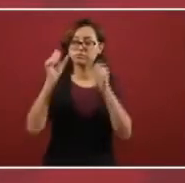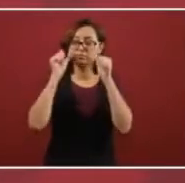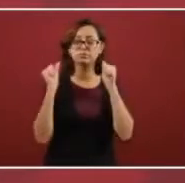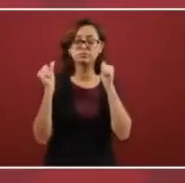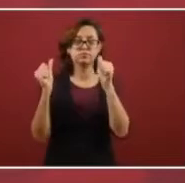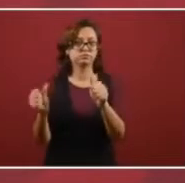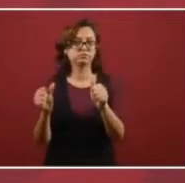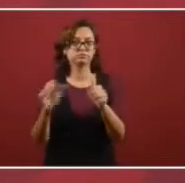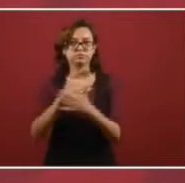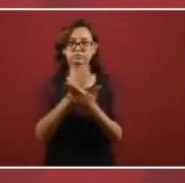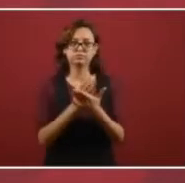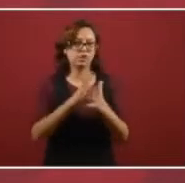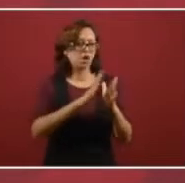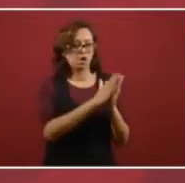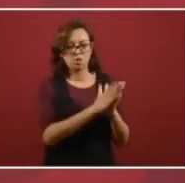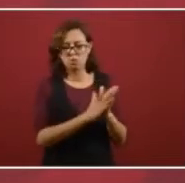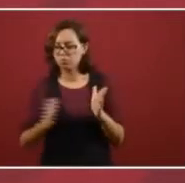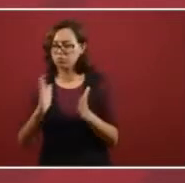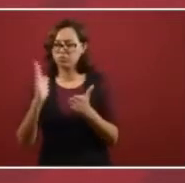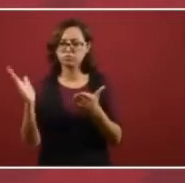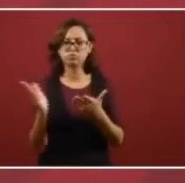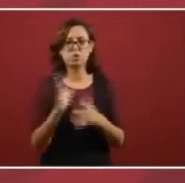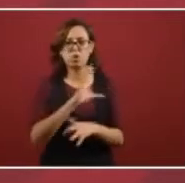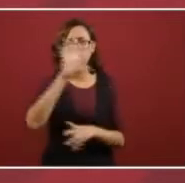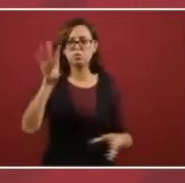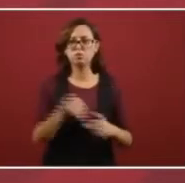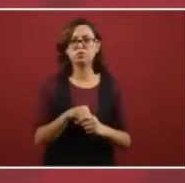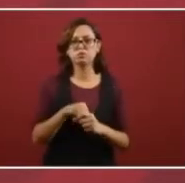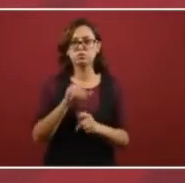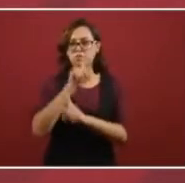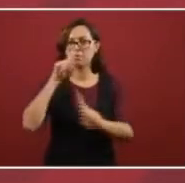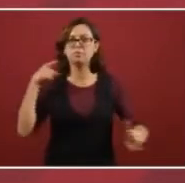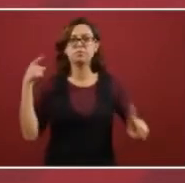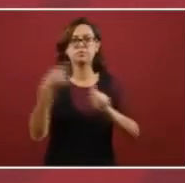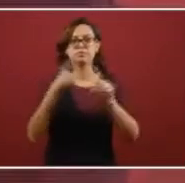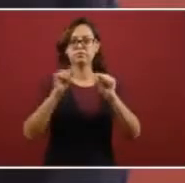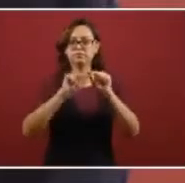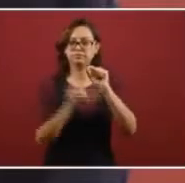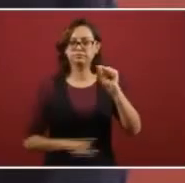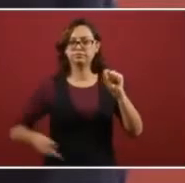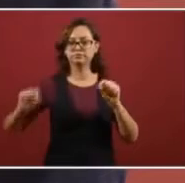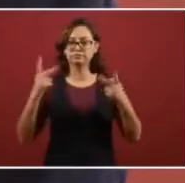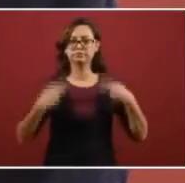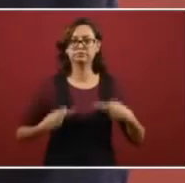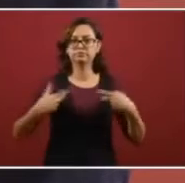social politics. It's to construct a country with well-being,